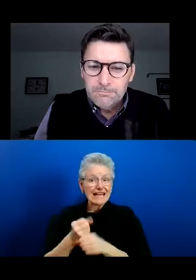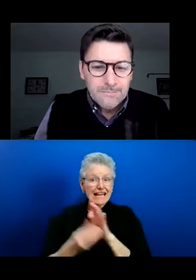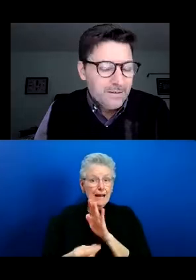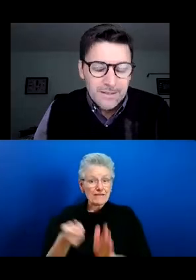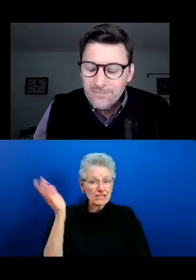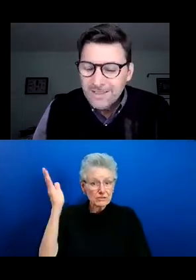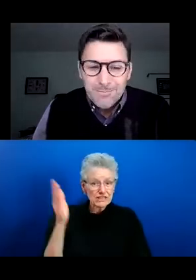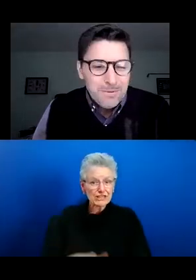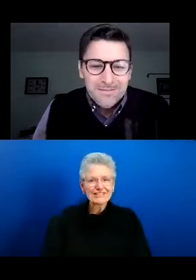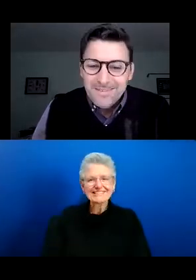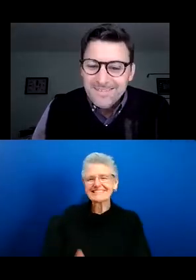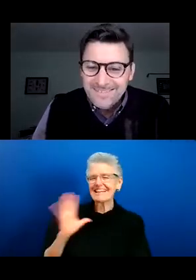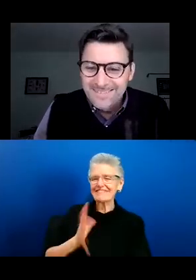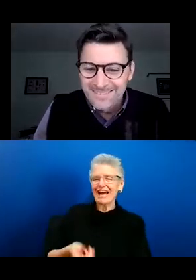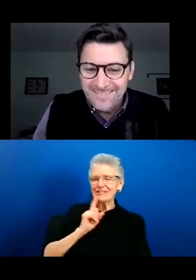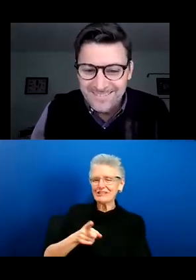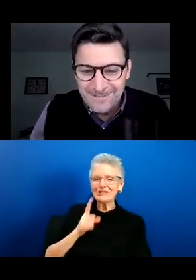presentation? That's fine by me.